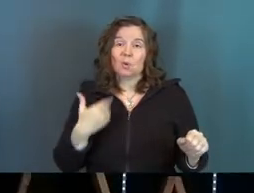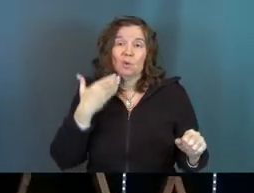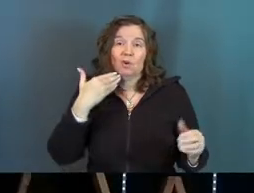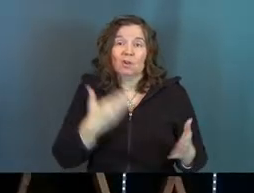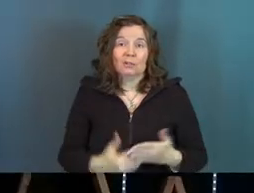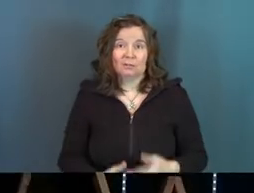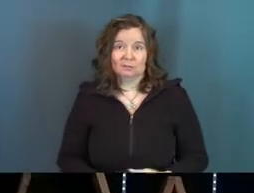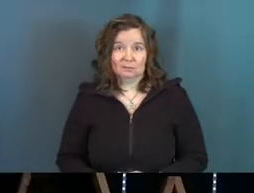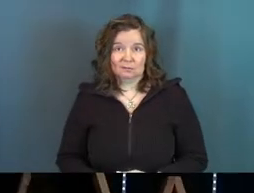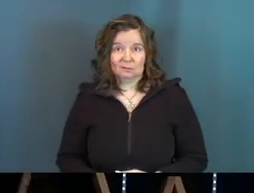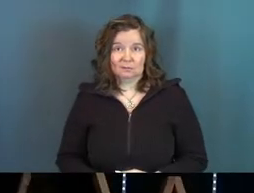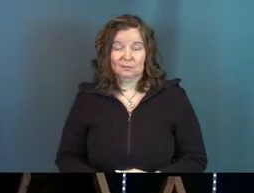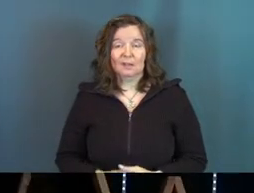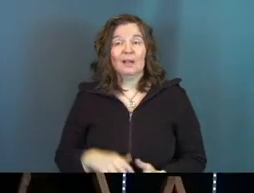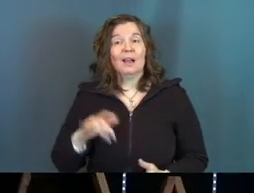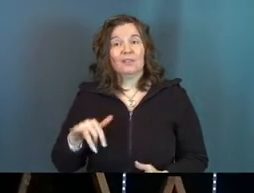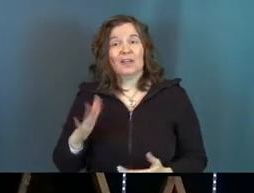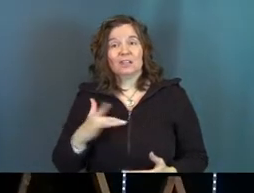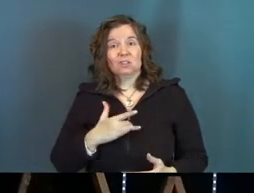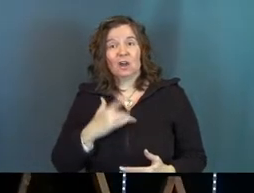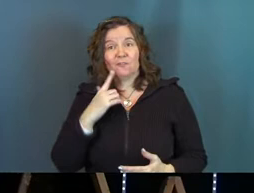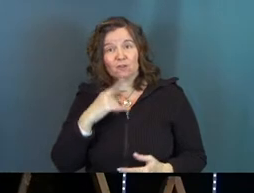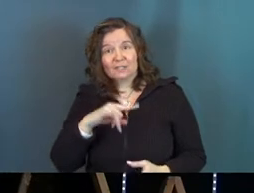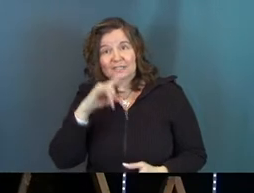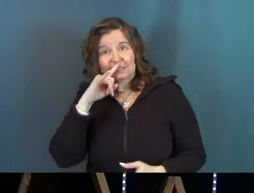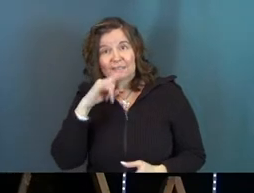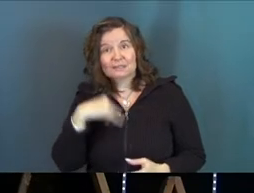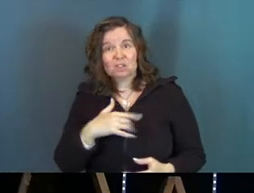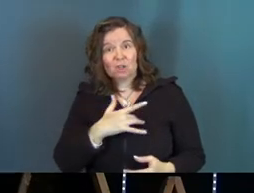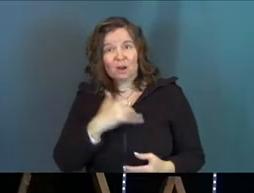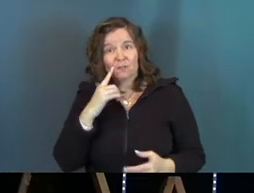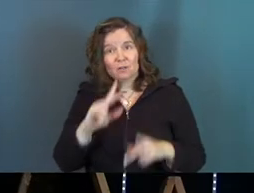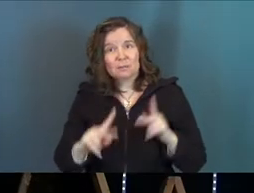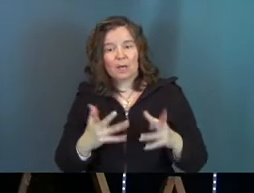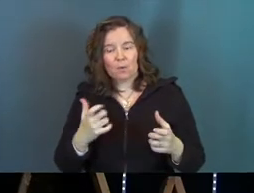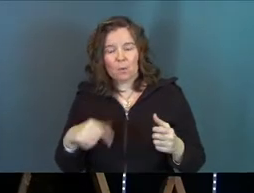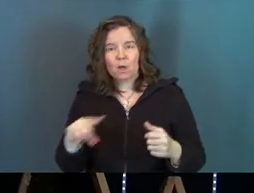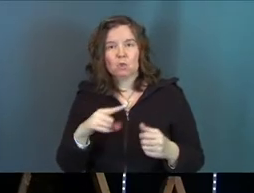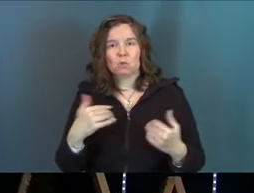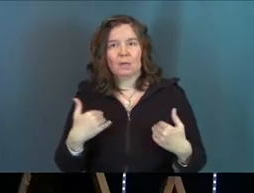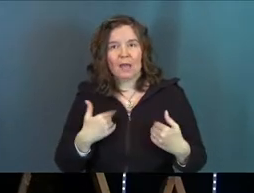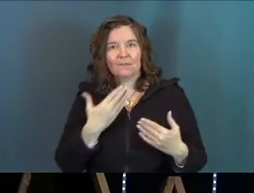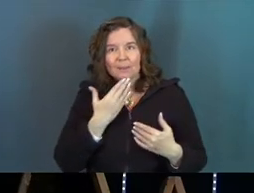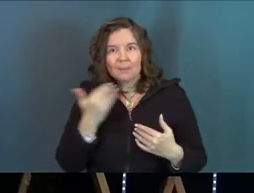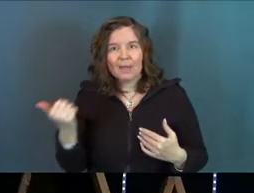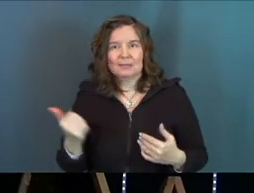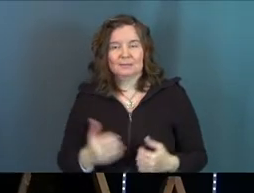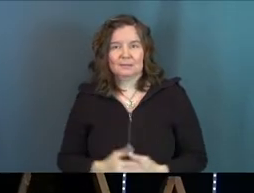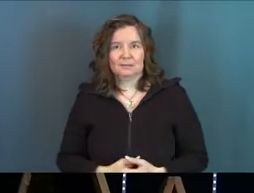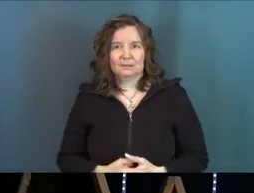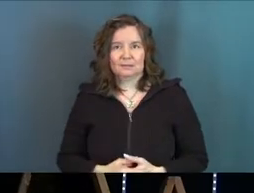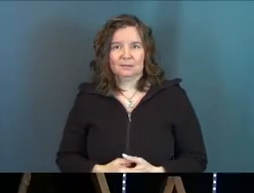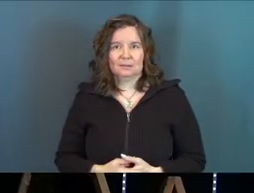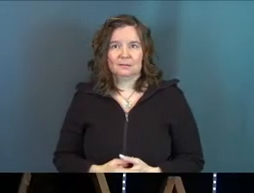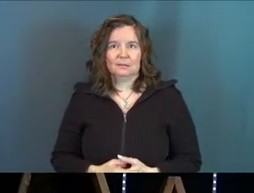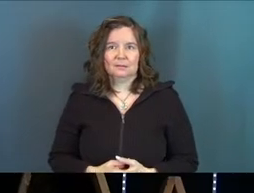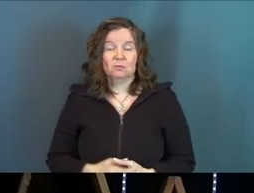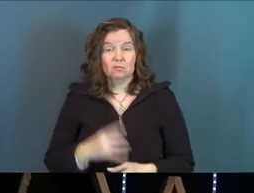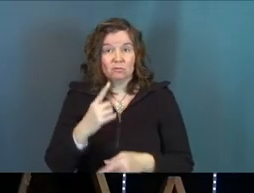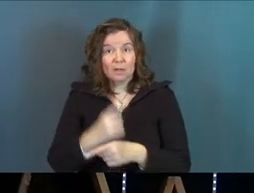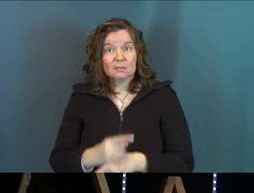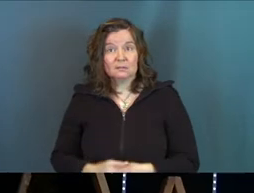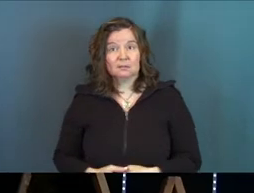good. And that is his heart for his kids. That is his heart for his people. It's like, I want you to have the best.